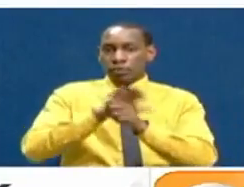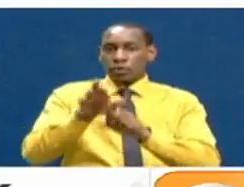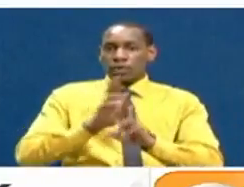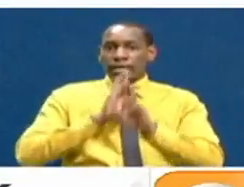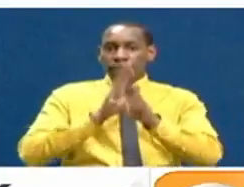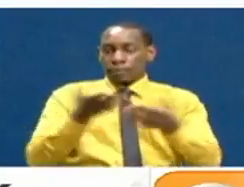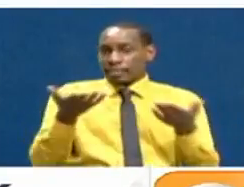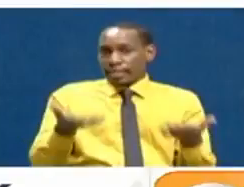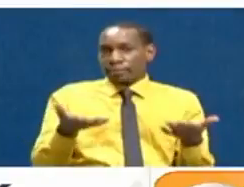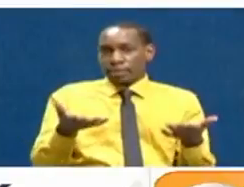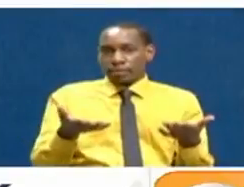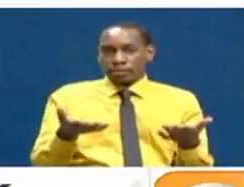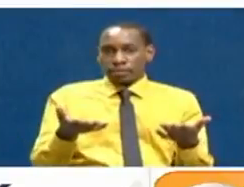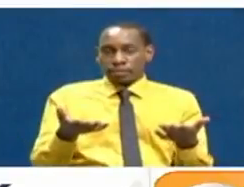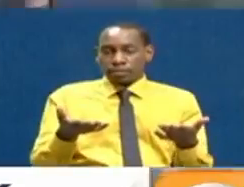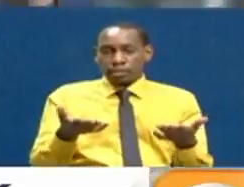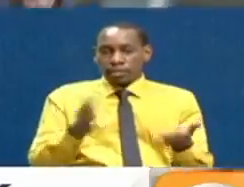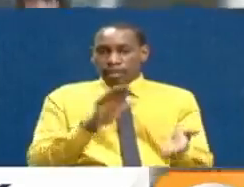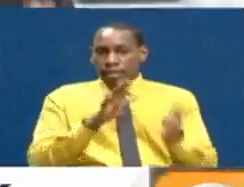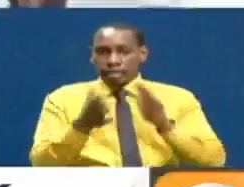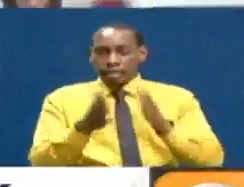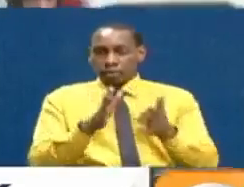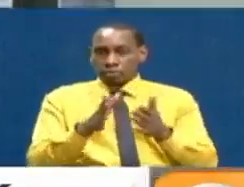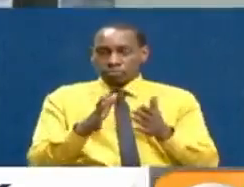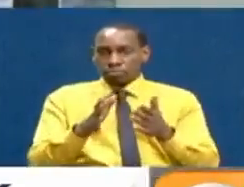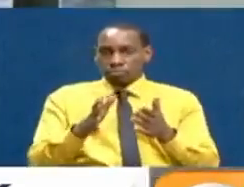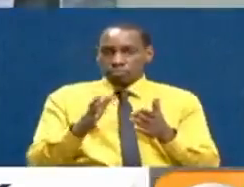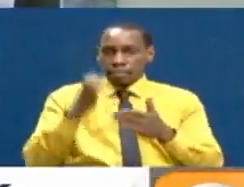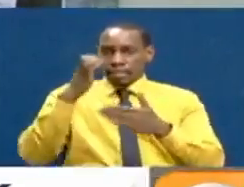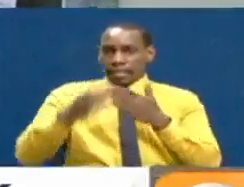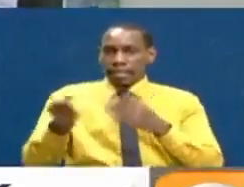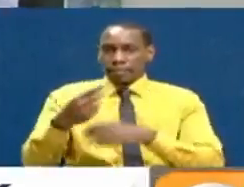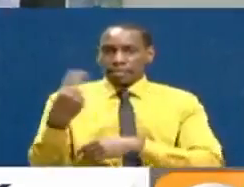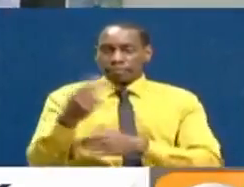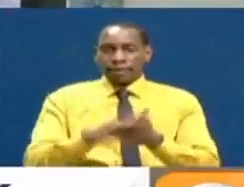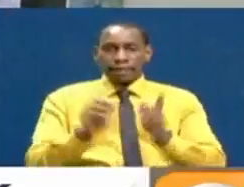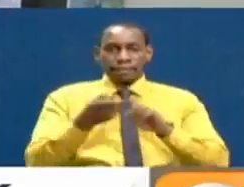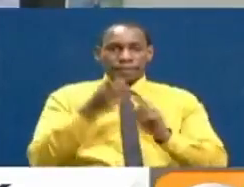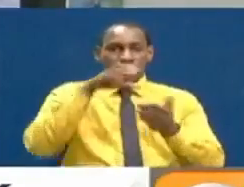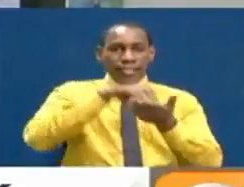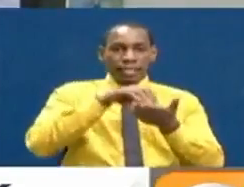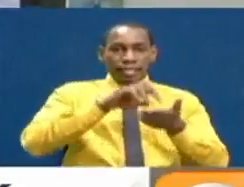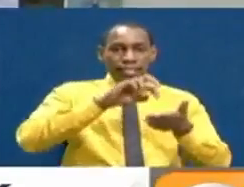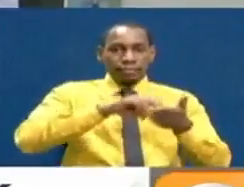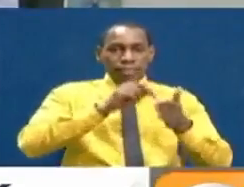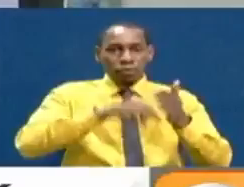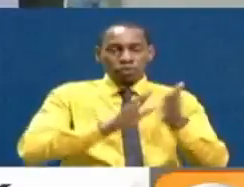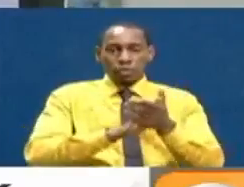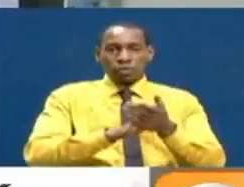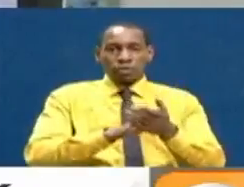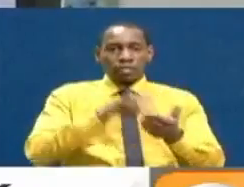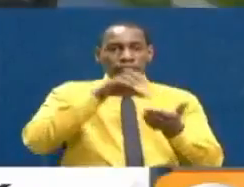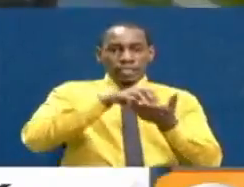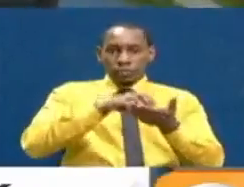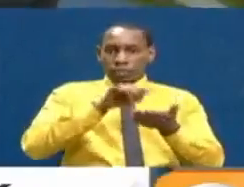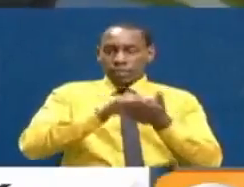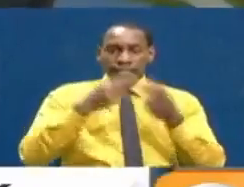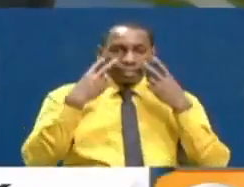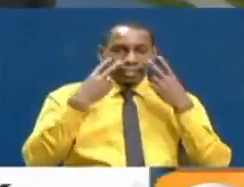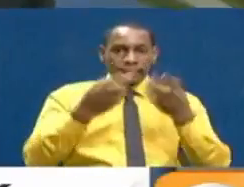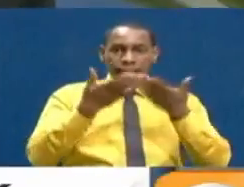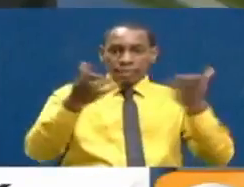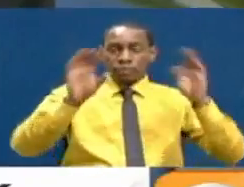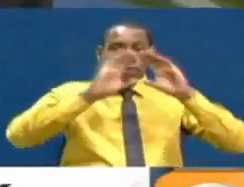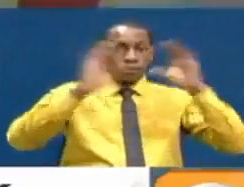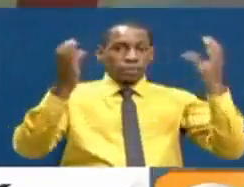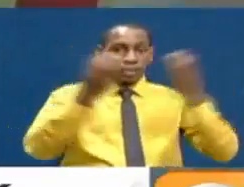here towards the end of February. That first case signaled the start of an all-familiar trend that has been witnessed around